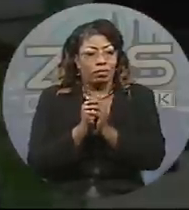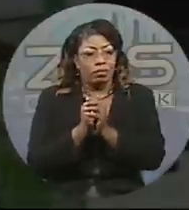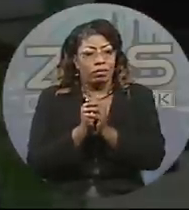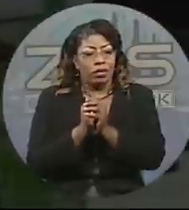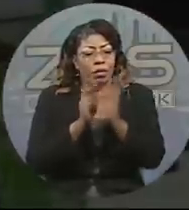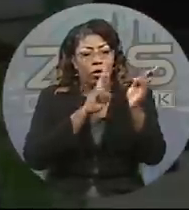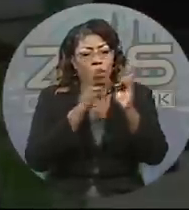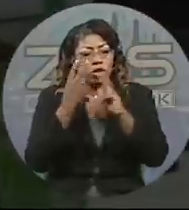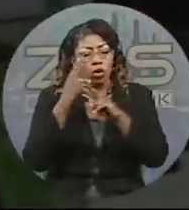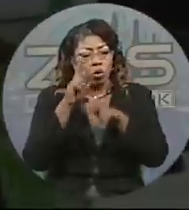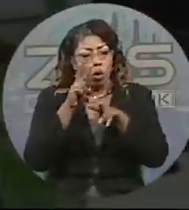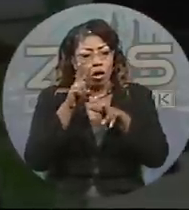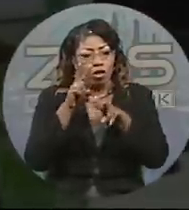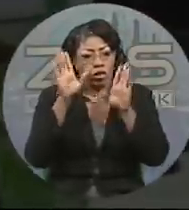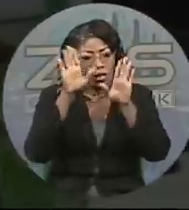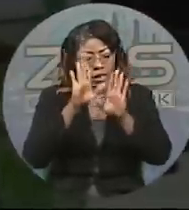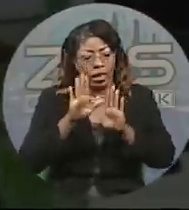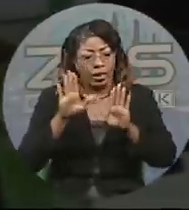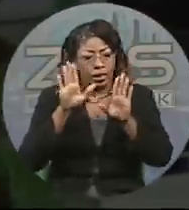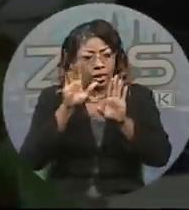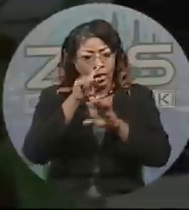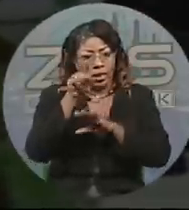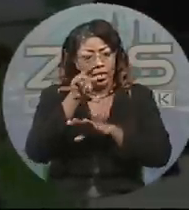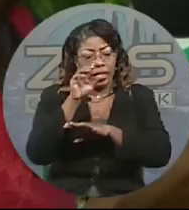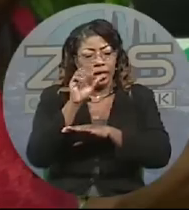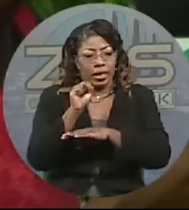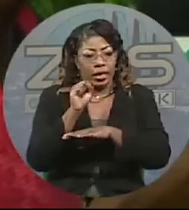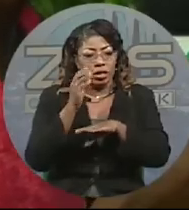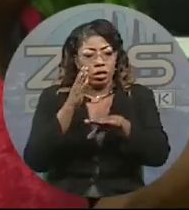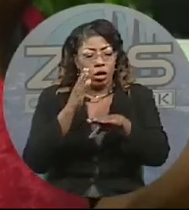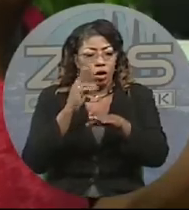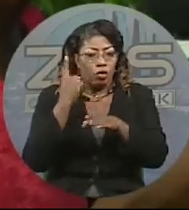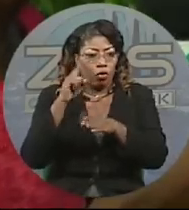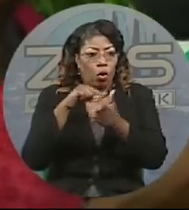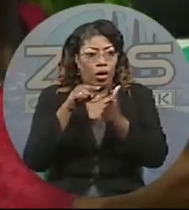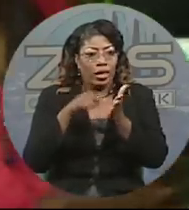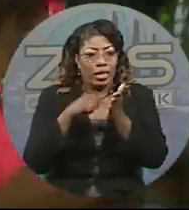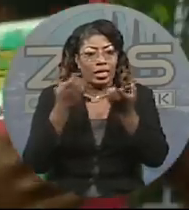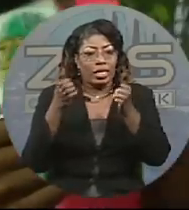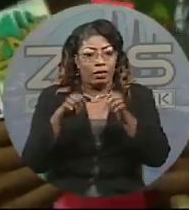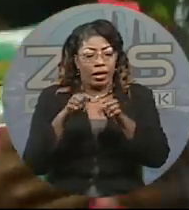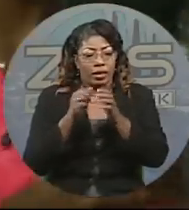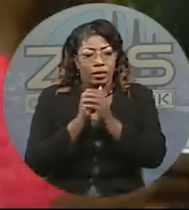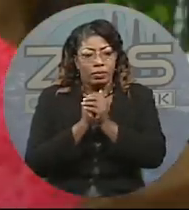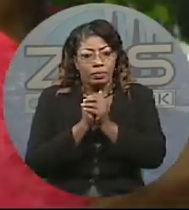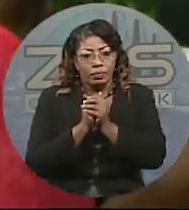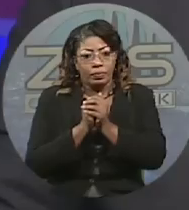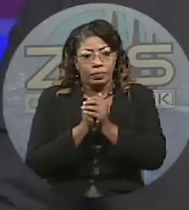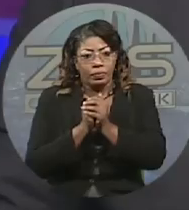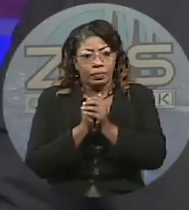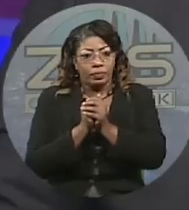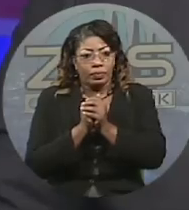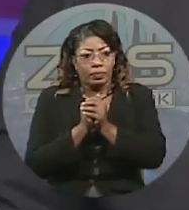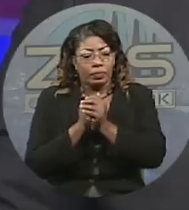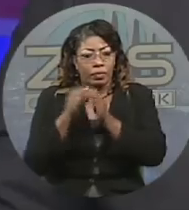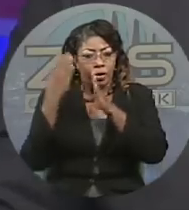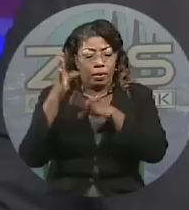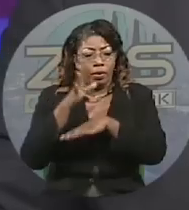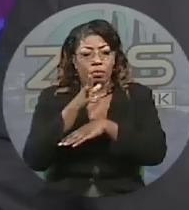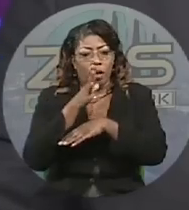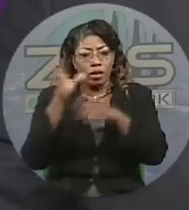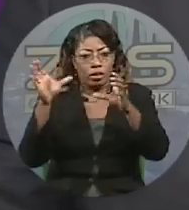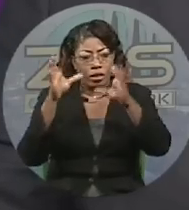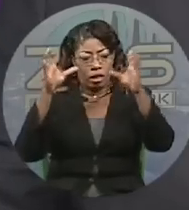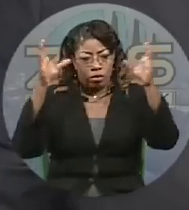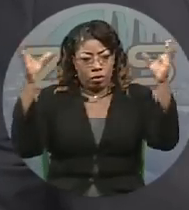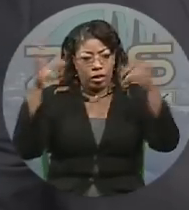in to ZNS Network on Sunday for full coverage of the event. Jared Higgs, ZNS Network News. A Bahamian mother is